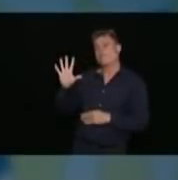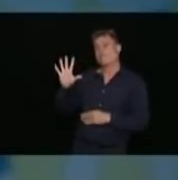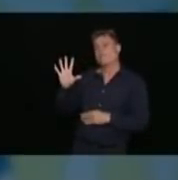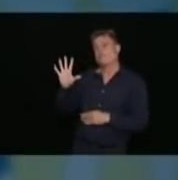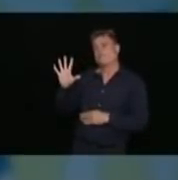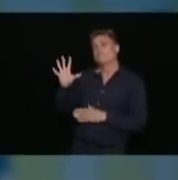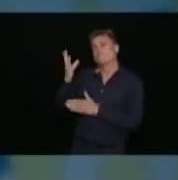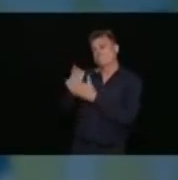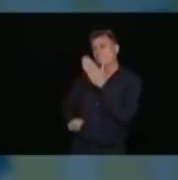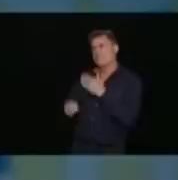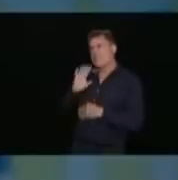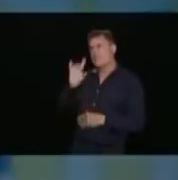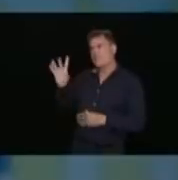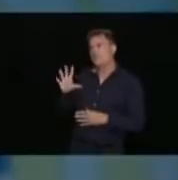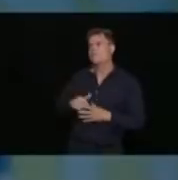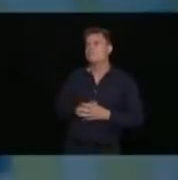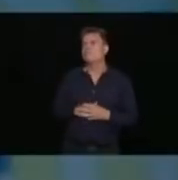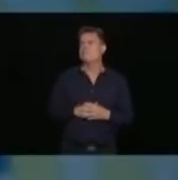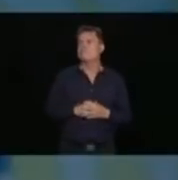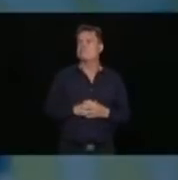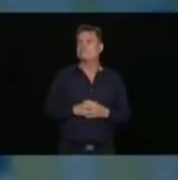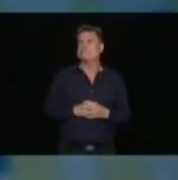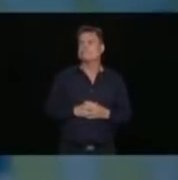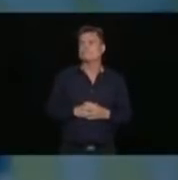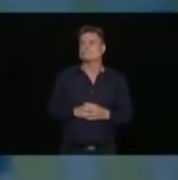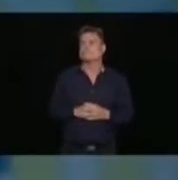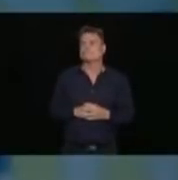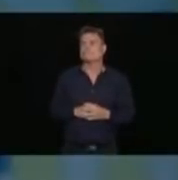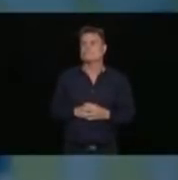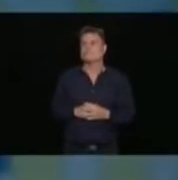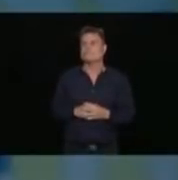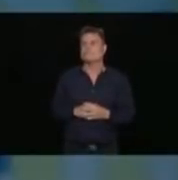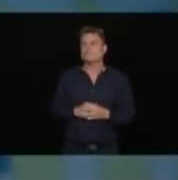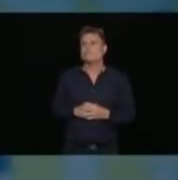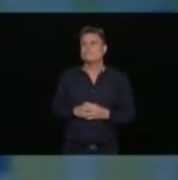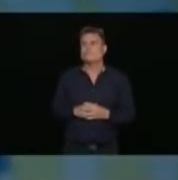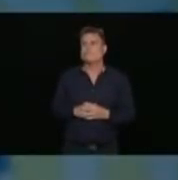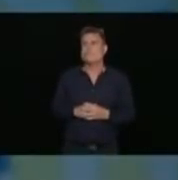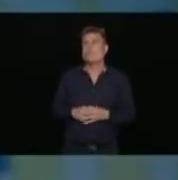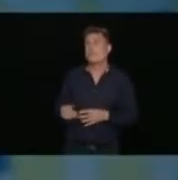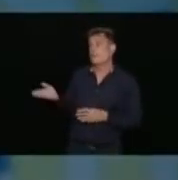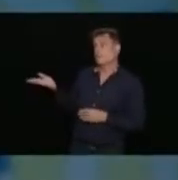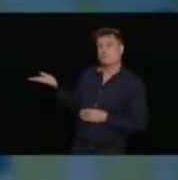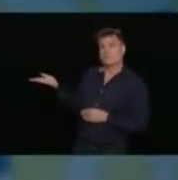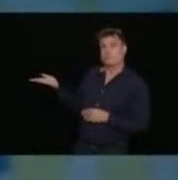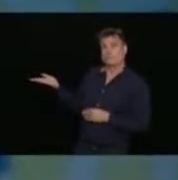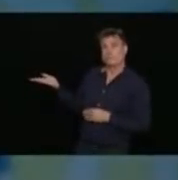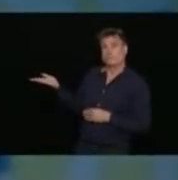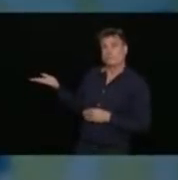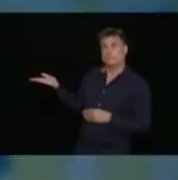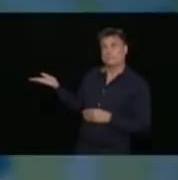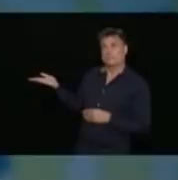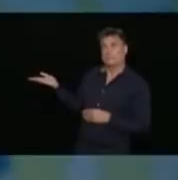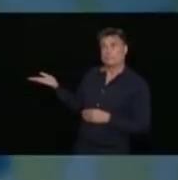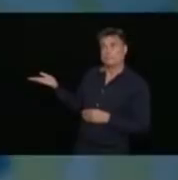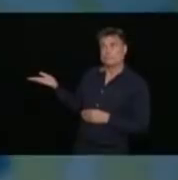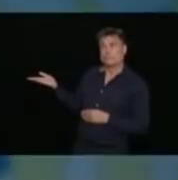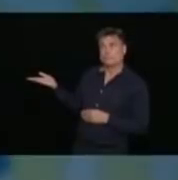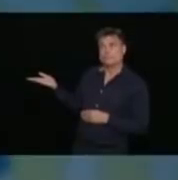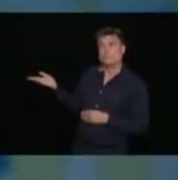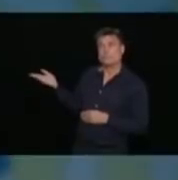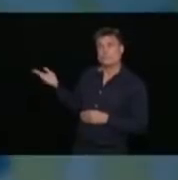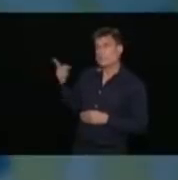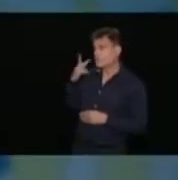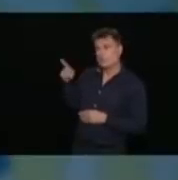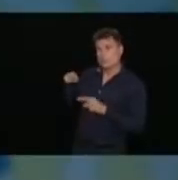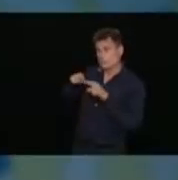This is the latest epidemic curve, so that is the cases by date of onset of illness, and as